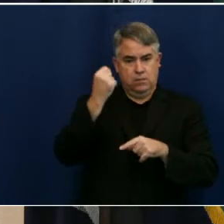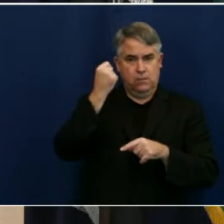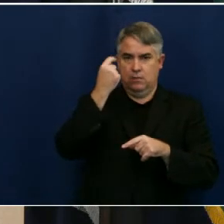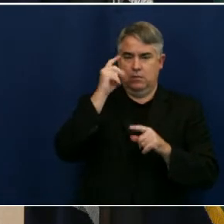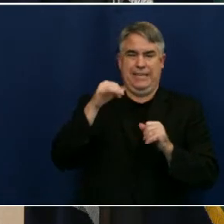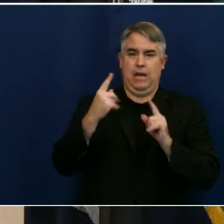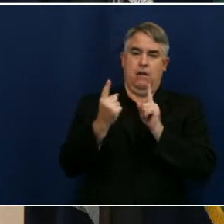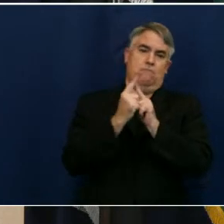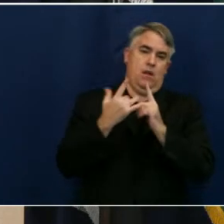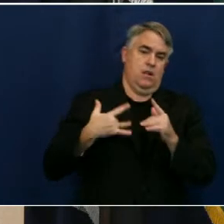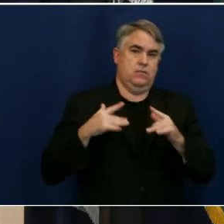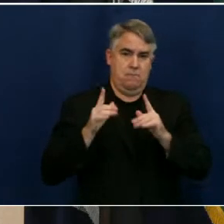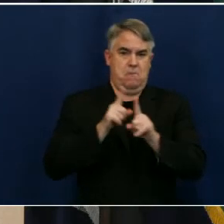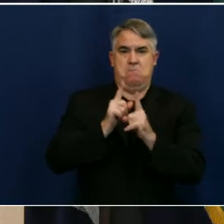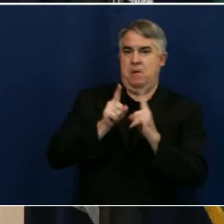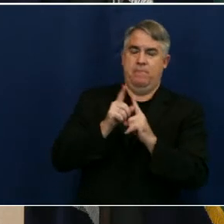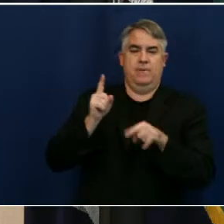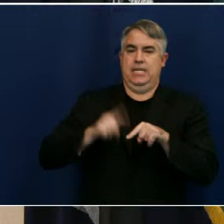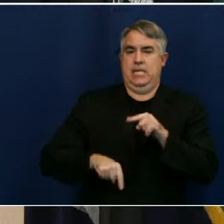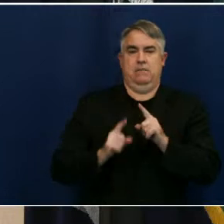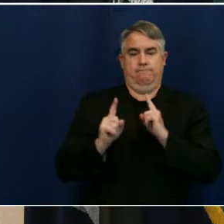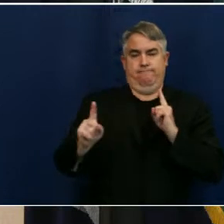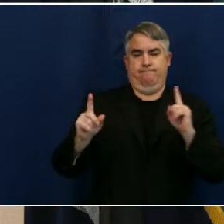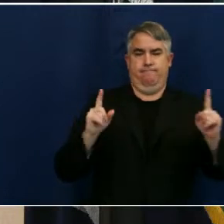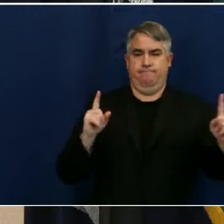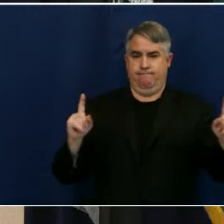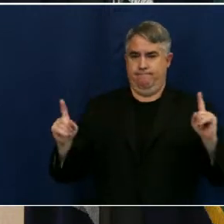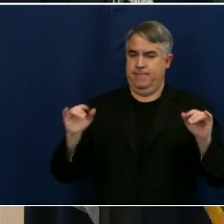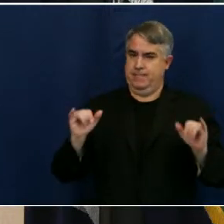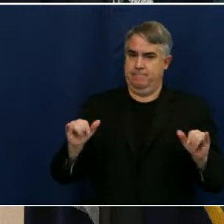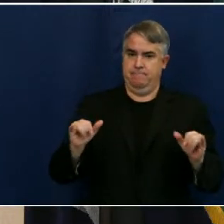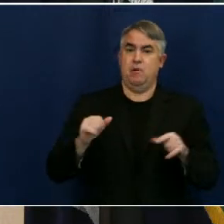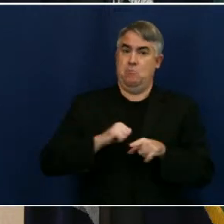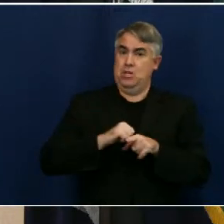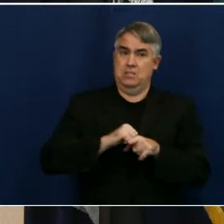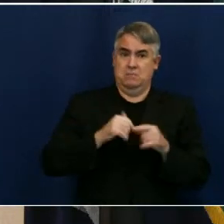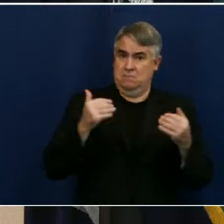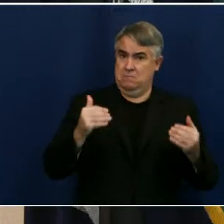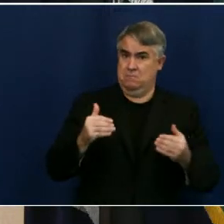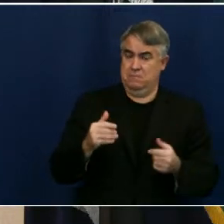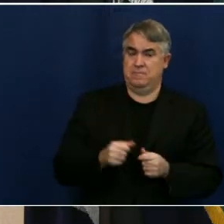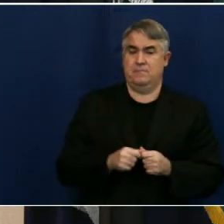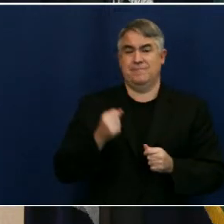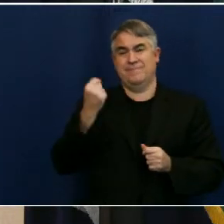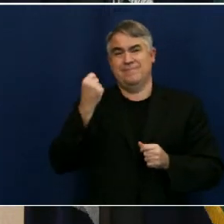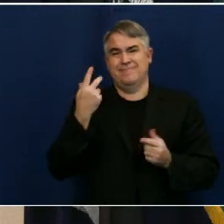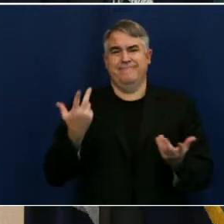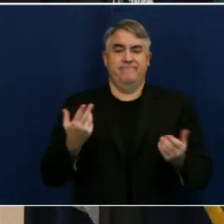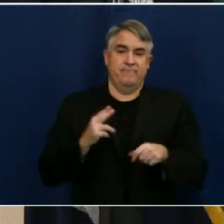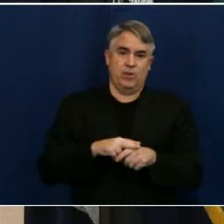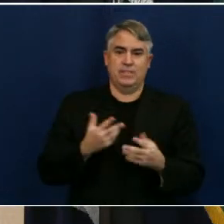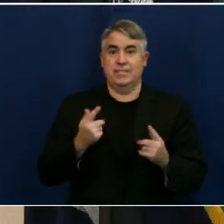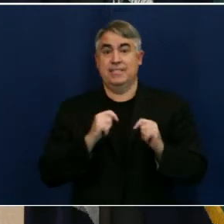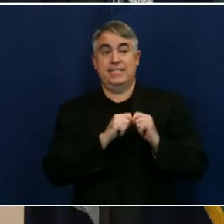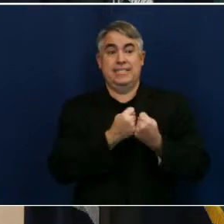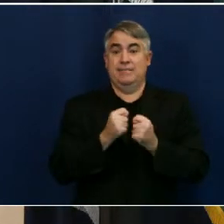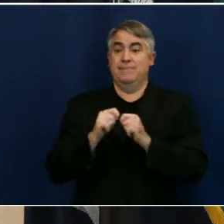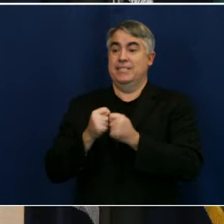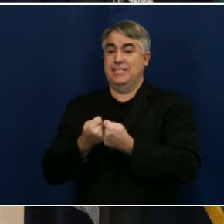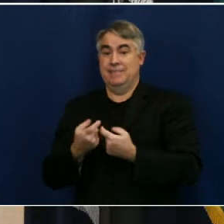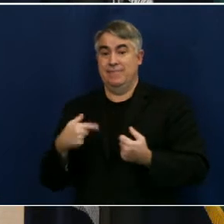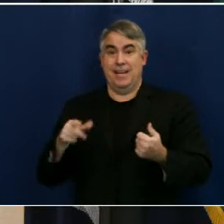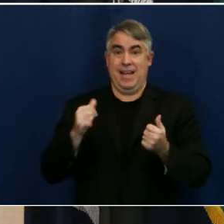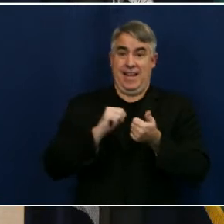two individuals and they can maintain their physical distancing. But the competitive nature of intra-team, two teams playing or two individuals playing against each